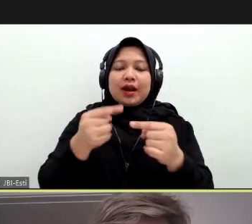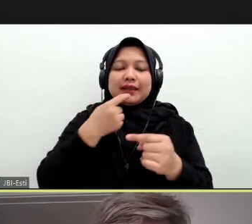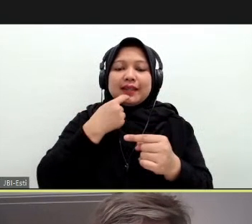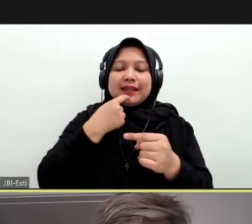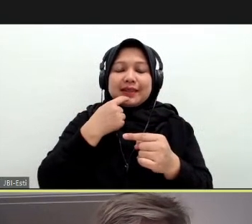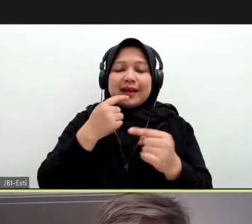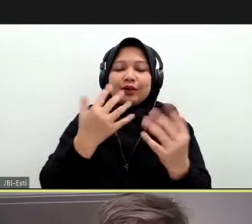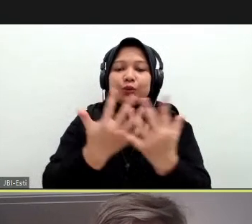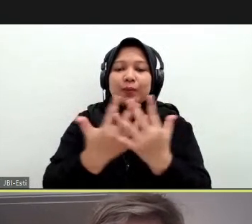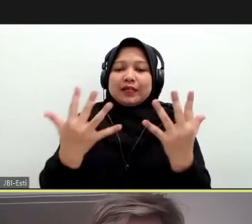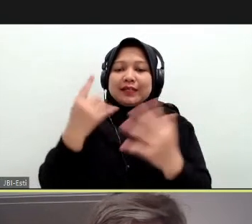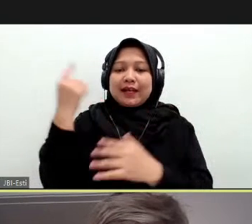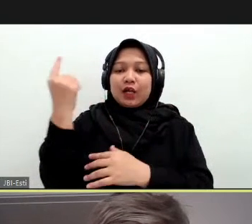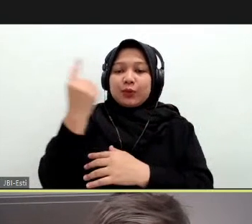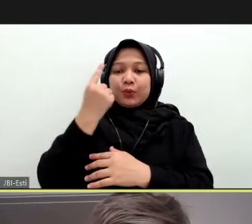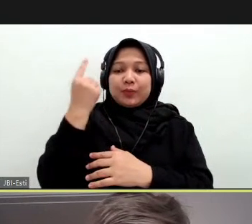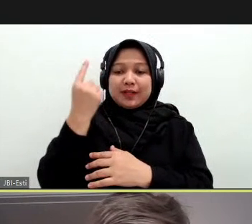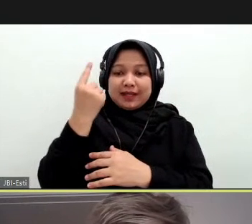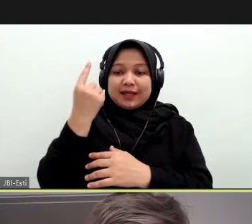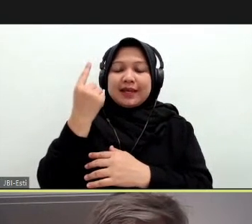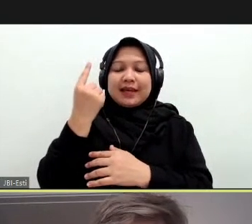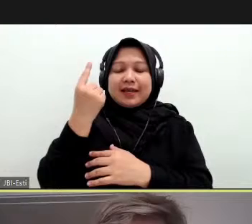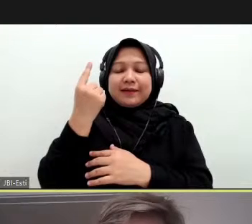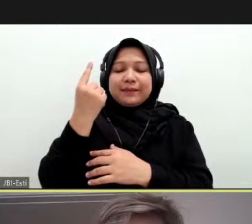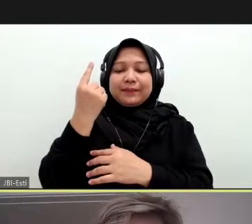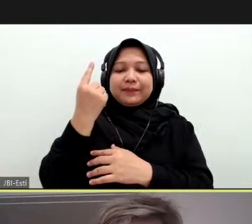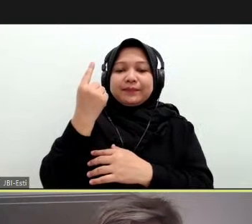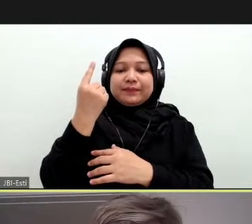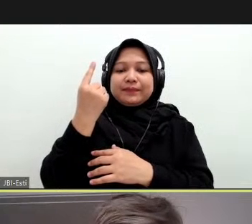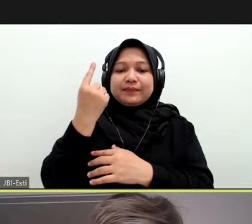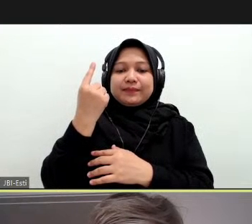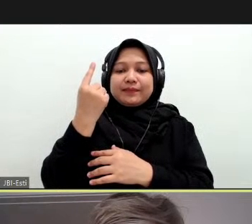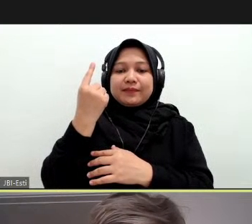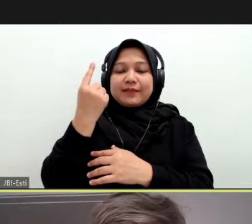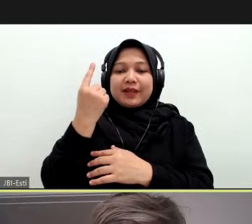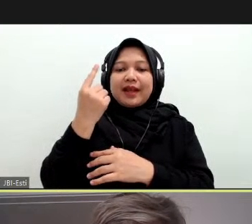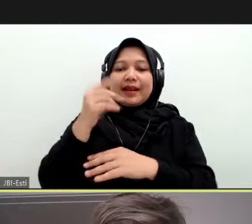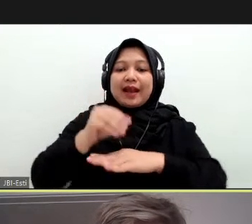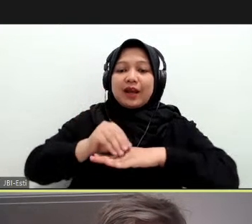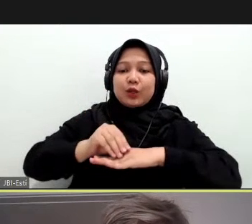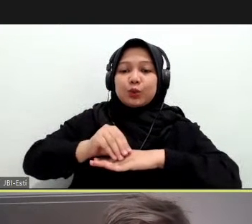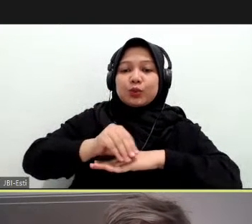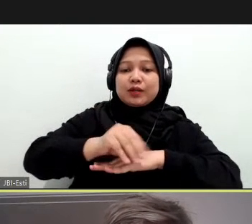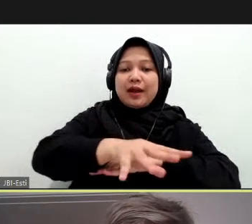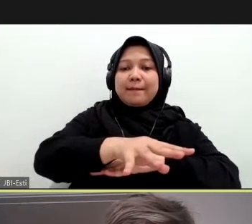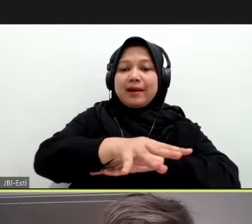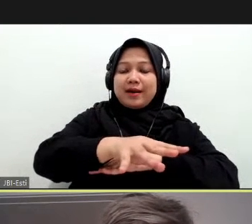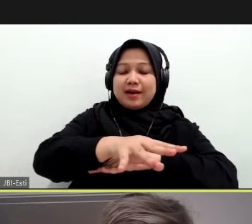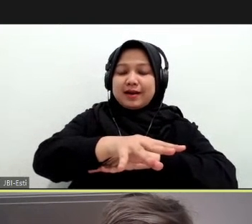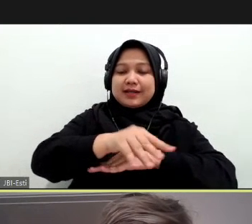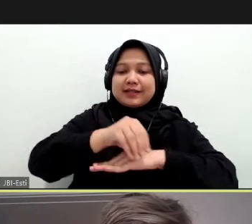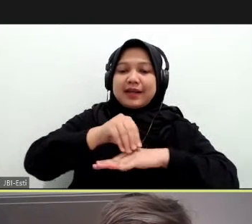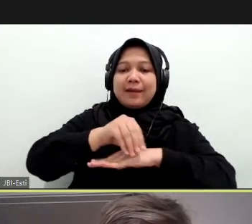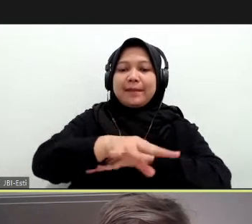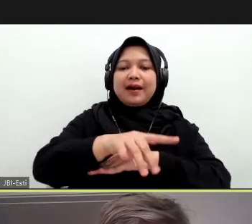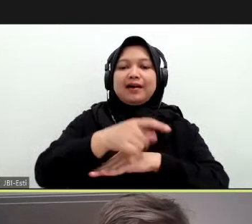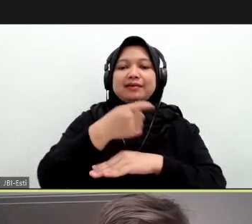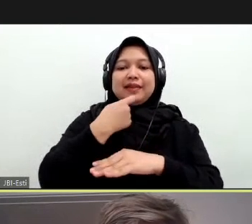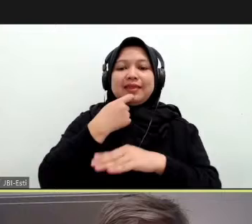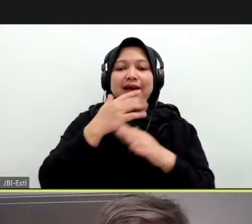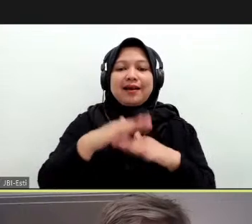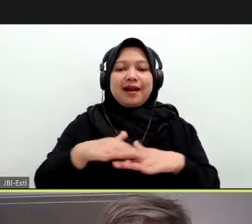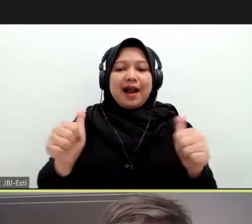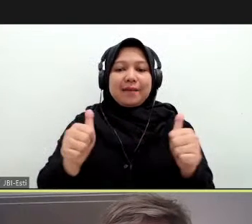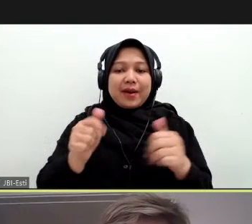broadly defined security-related measures to limit work of civil society organizations and criminalize